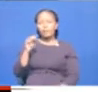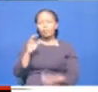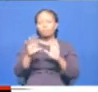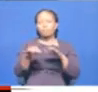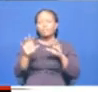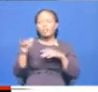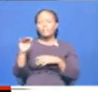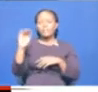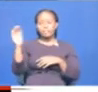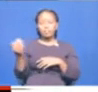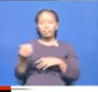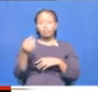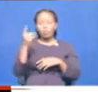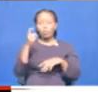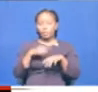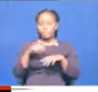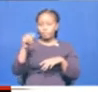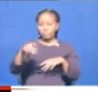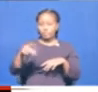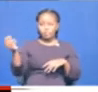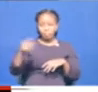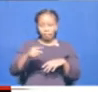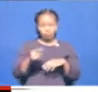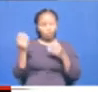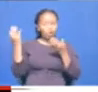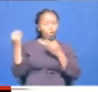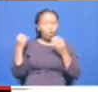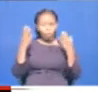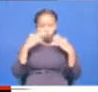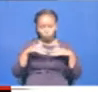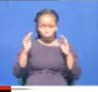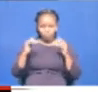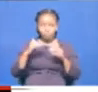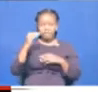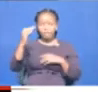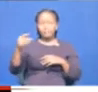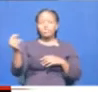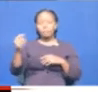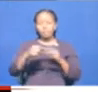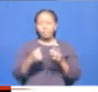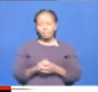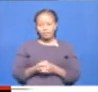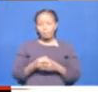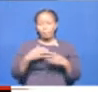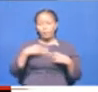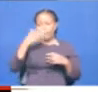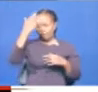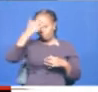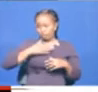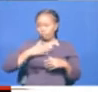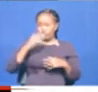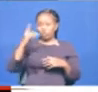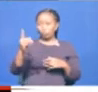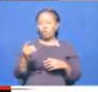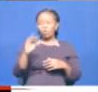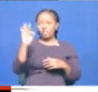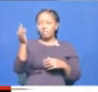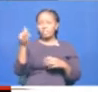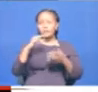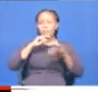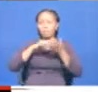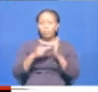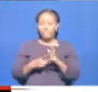month and planning to deliver in the following month. And it's phase one of our three-phase project. But being a platform, we